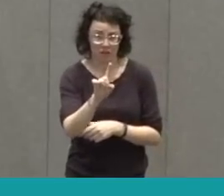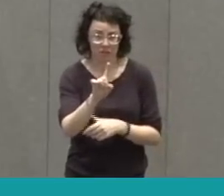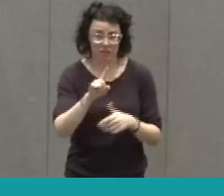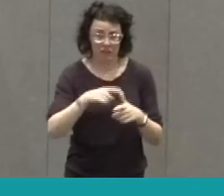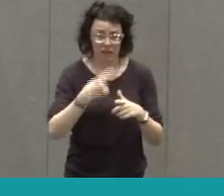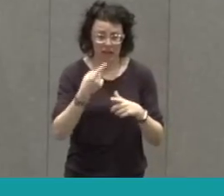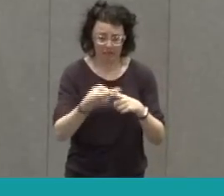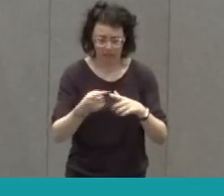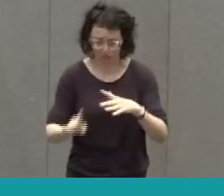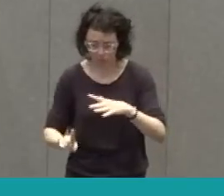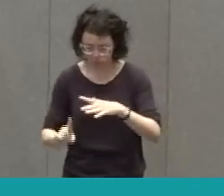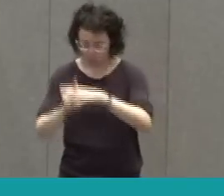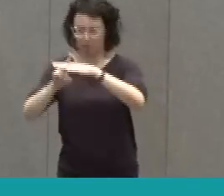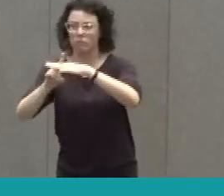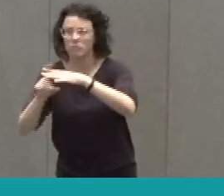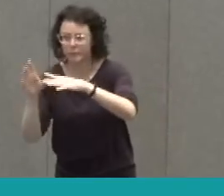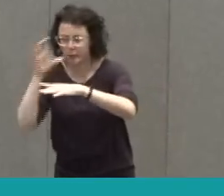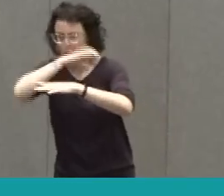oddball month,